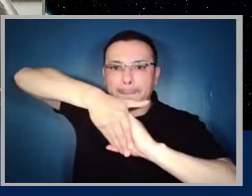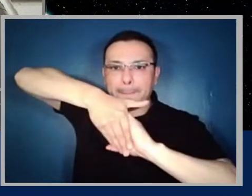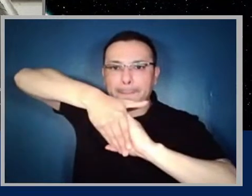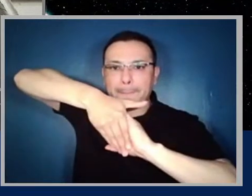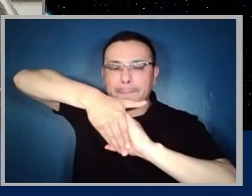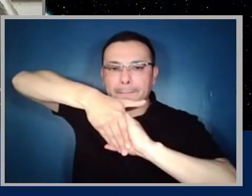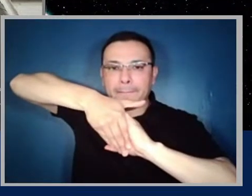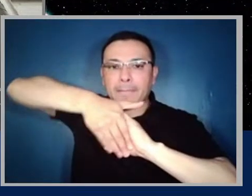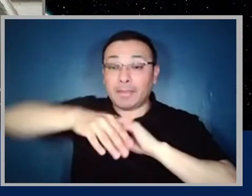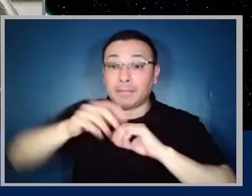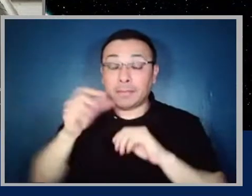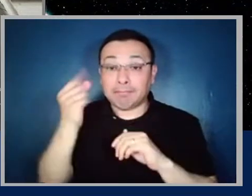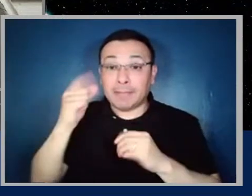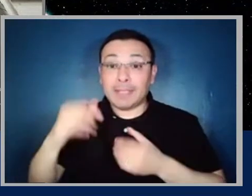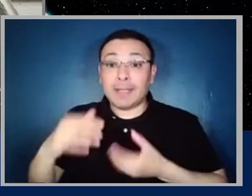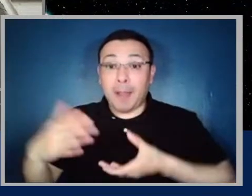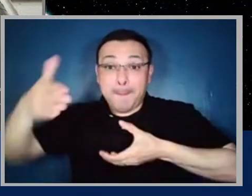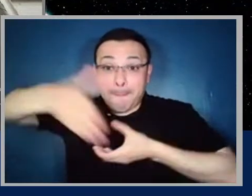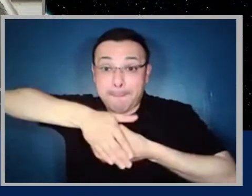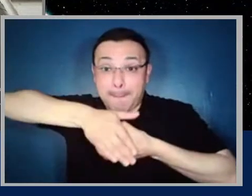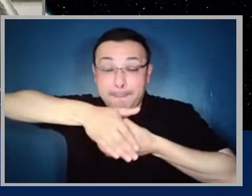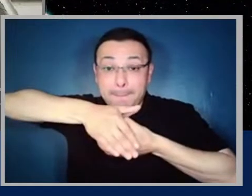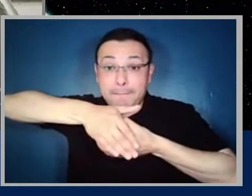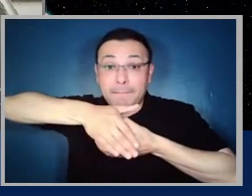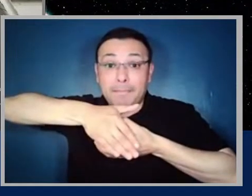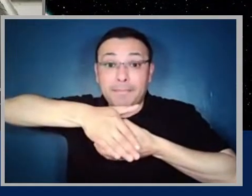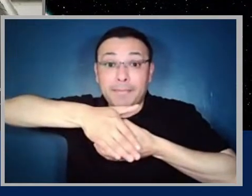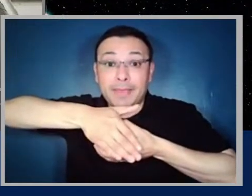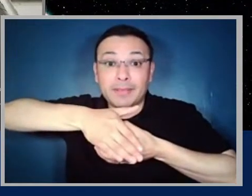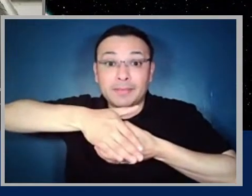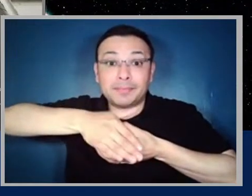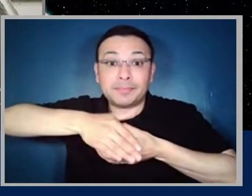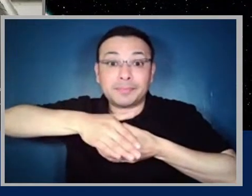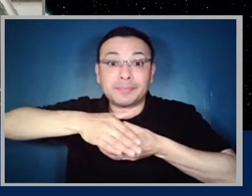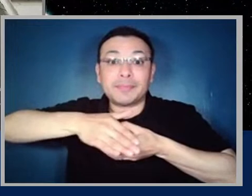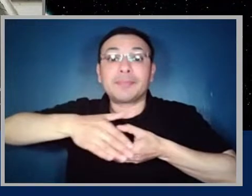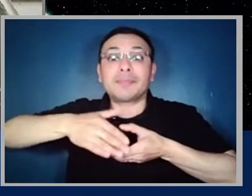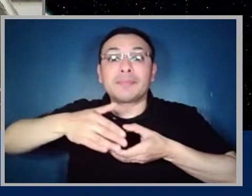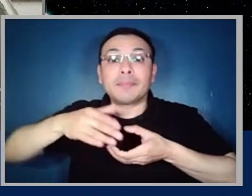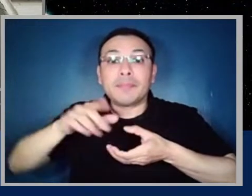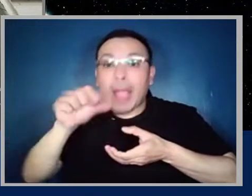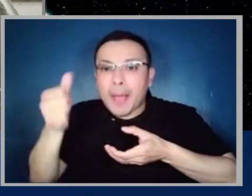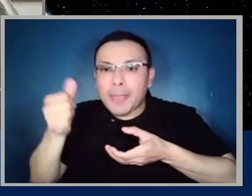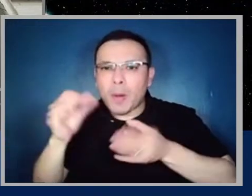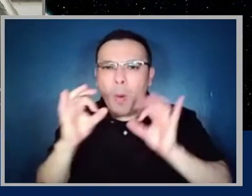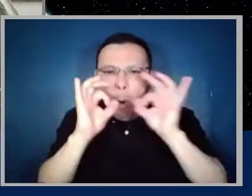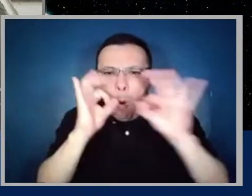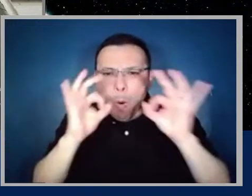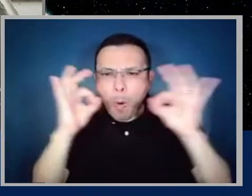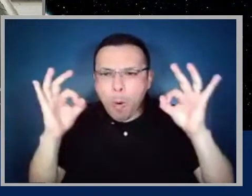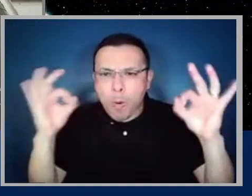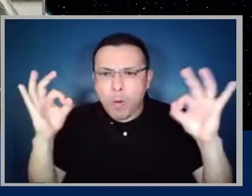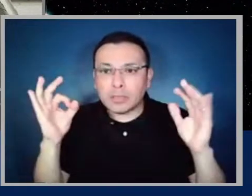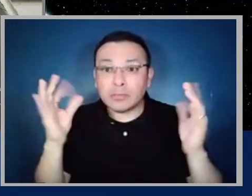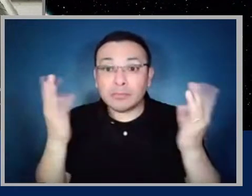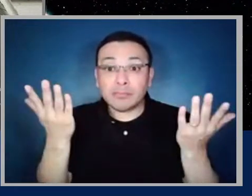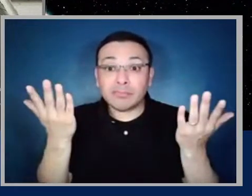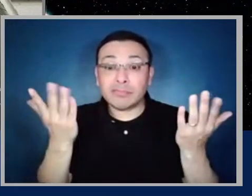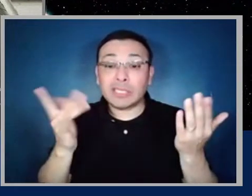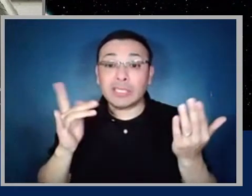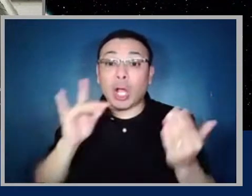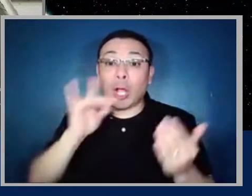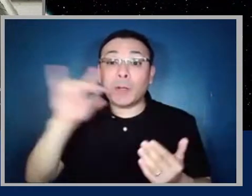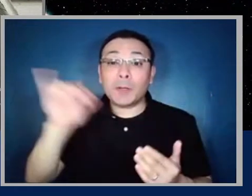in this shot, right? But those big, you can see there's all sorts of little sort of holes, and those are almost like, I don't know, t-shirt cannons